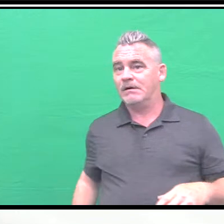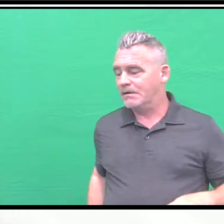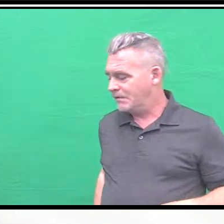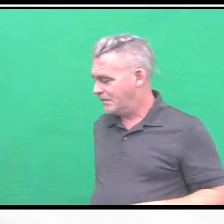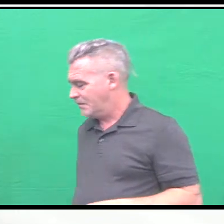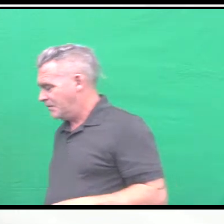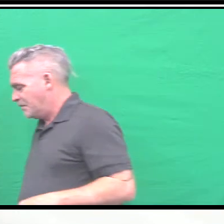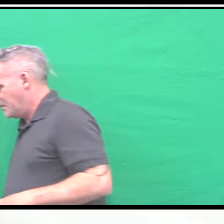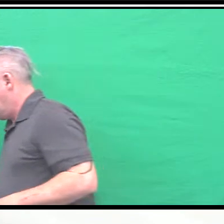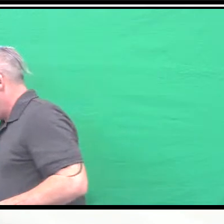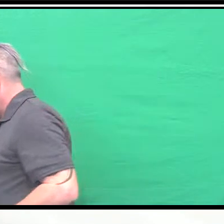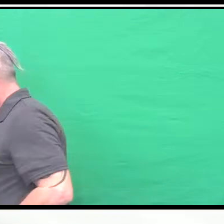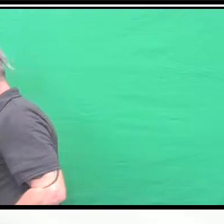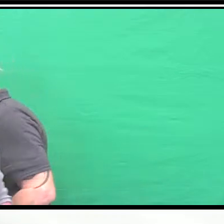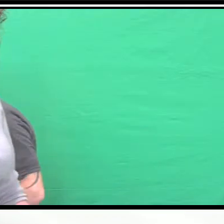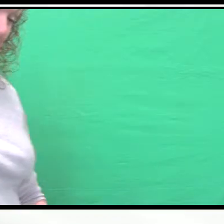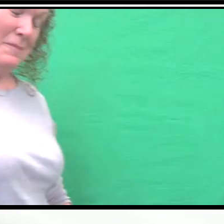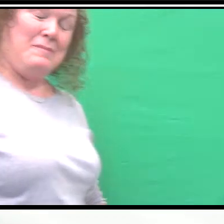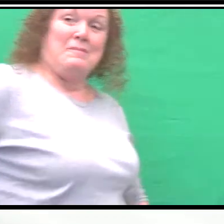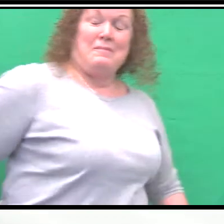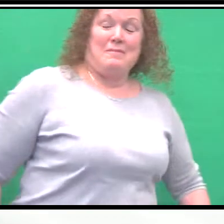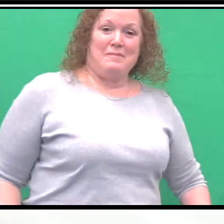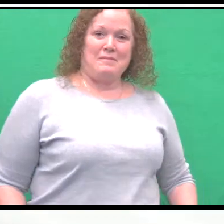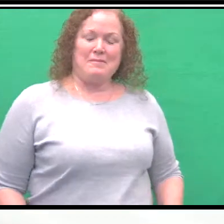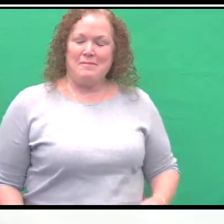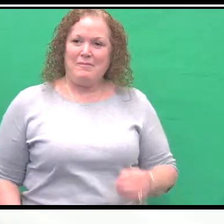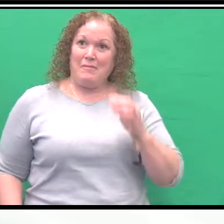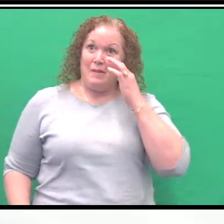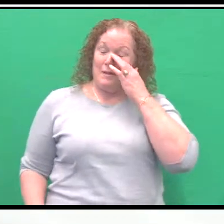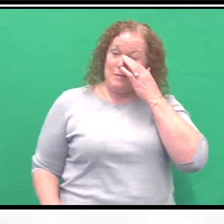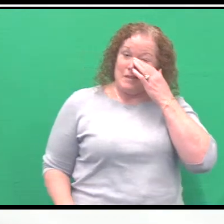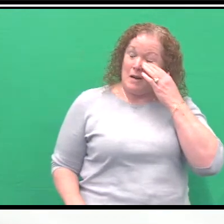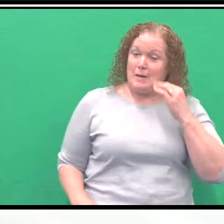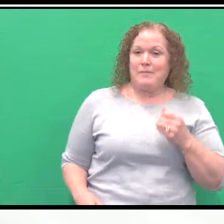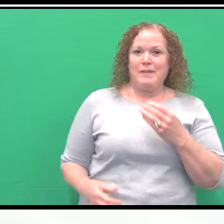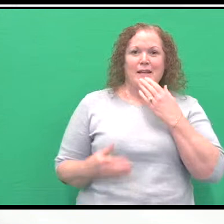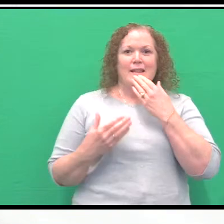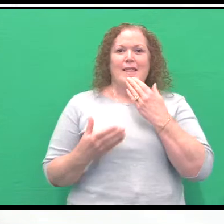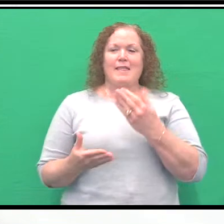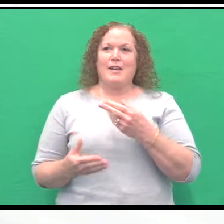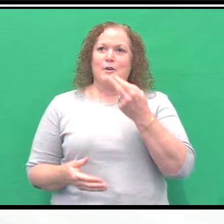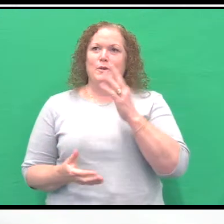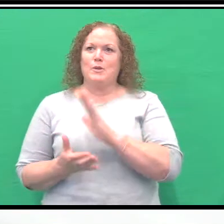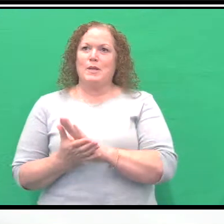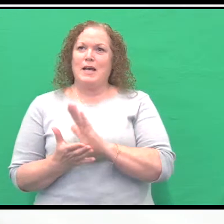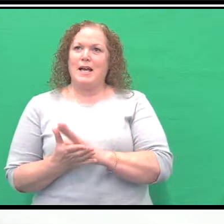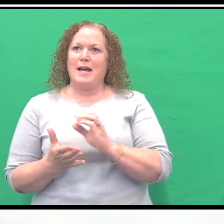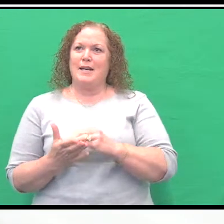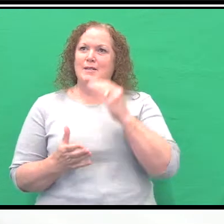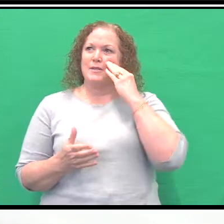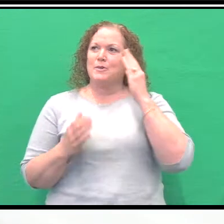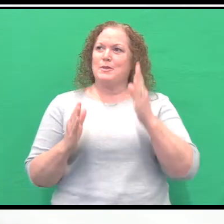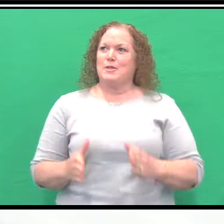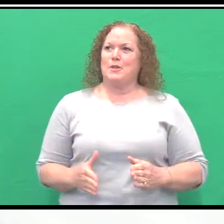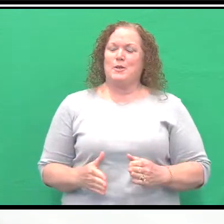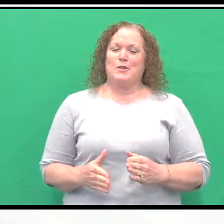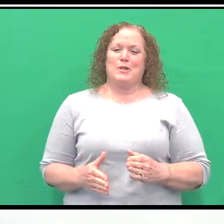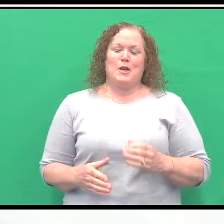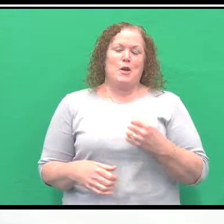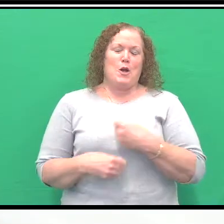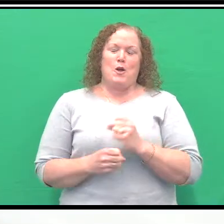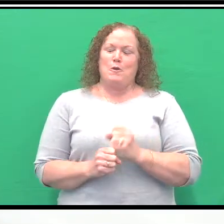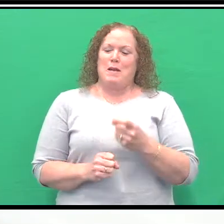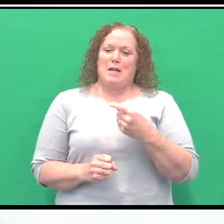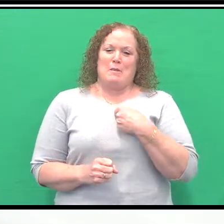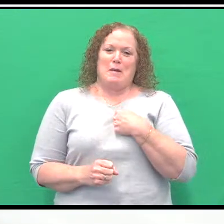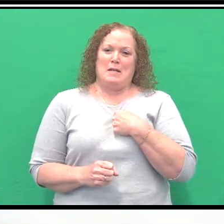Kiona, thank you very much. Your presentations were really well done. You kind of make me long for Spirit Week again. They sounded very, very